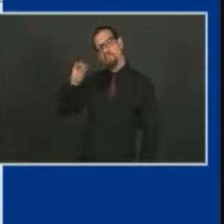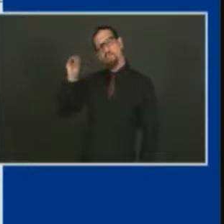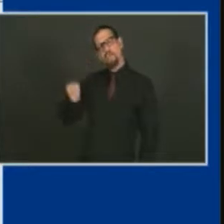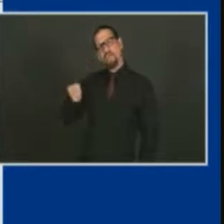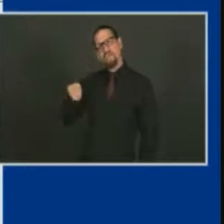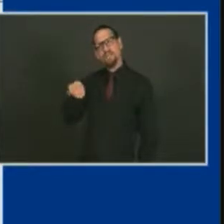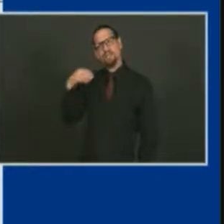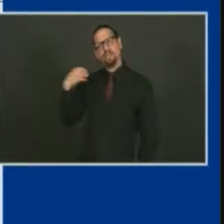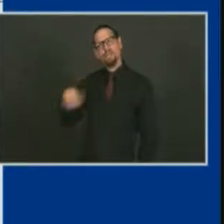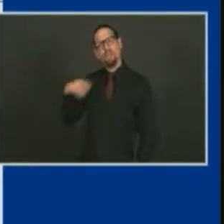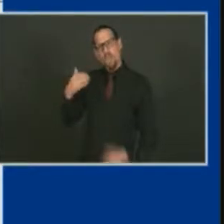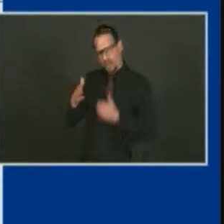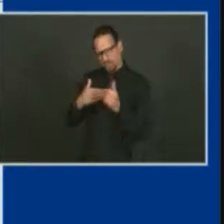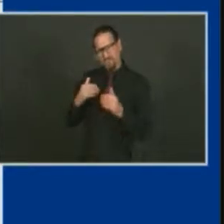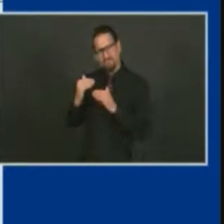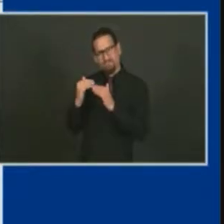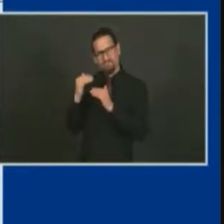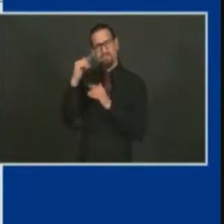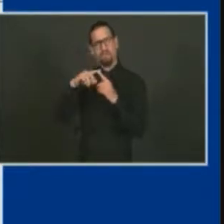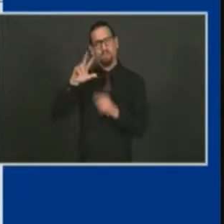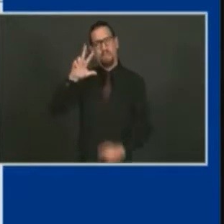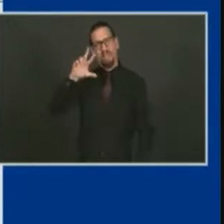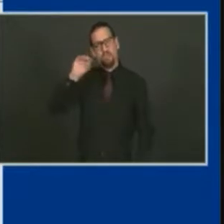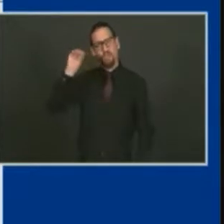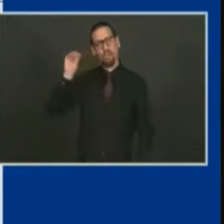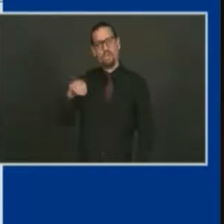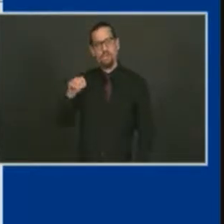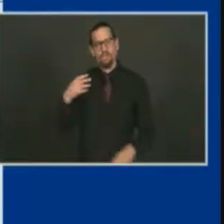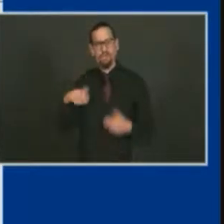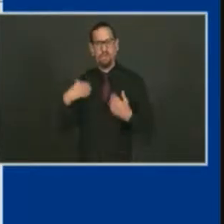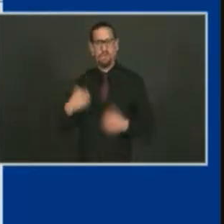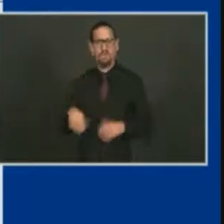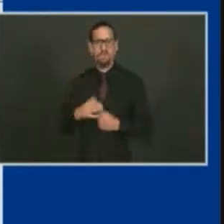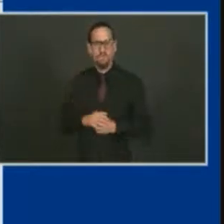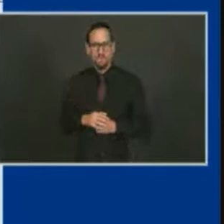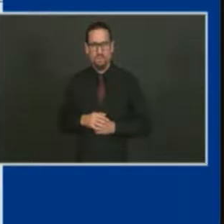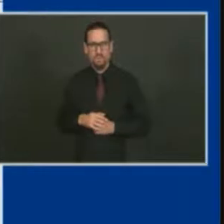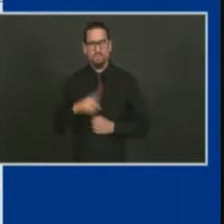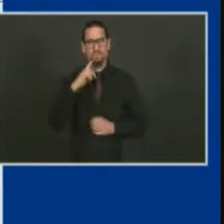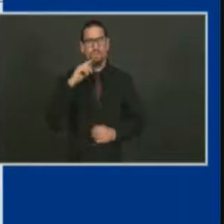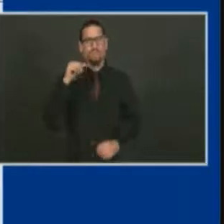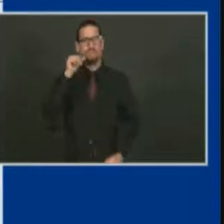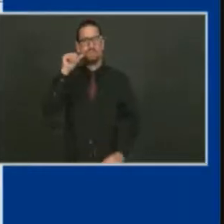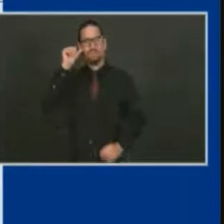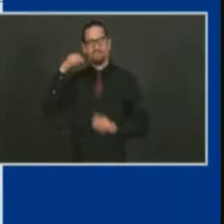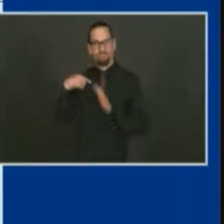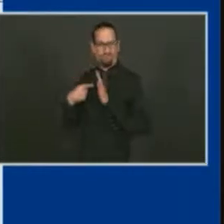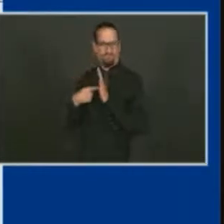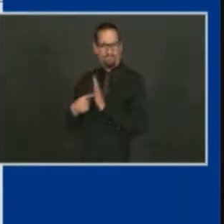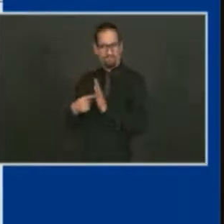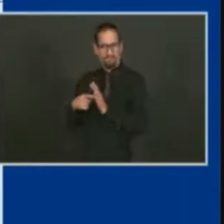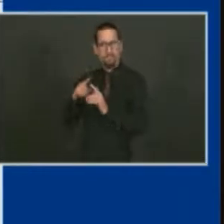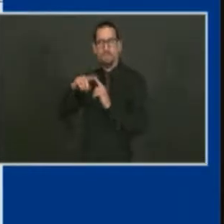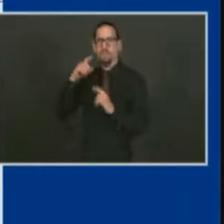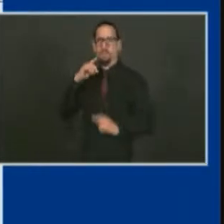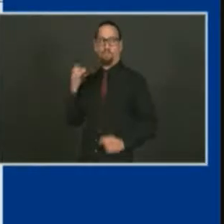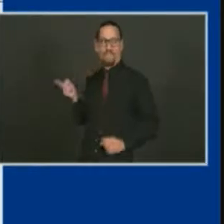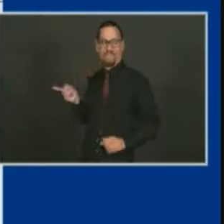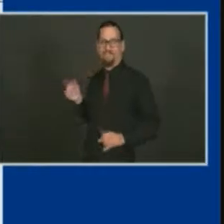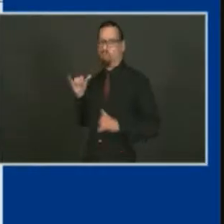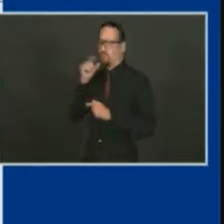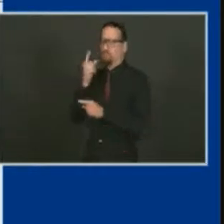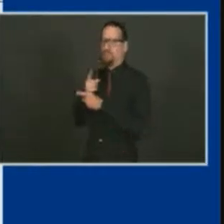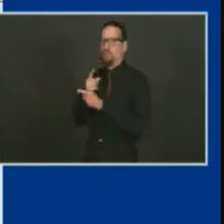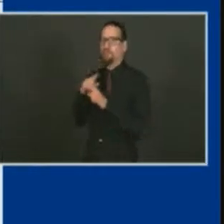note that this dash is the same dashboard we put out yesterday. We're still waiting on some data from one of our labs, so later today